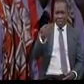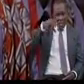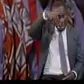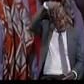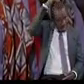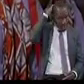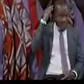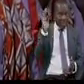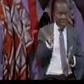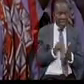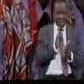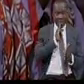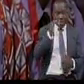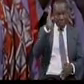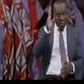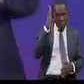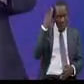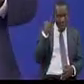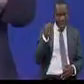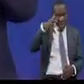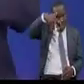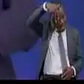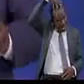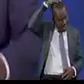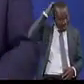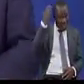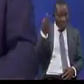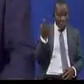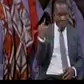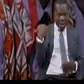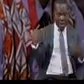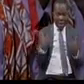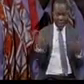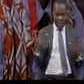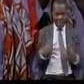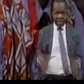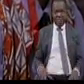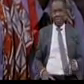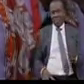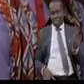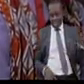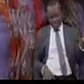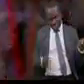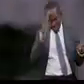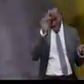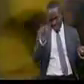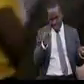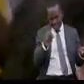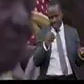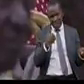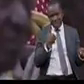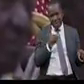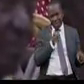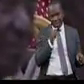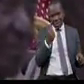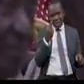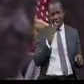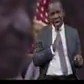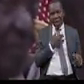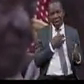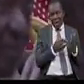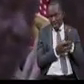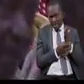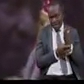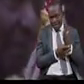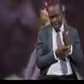Let him go. Our food will come. When you are there, they will not eat